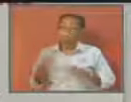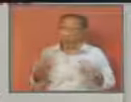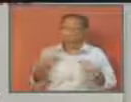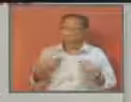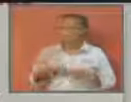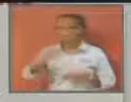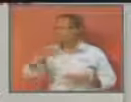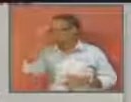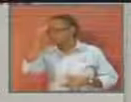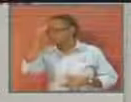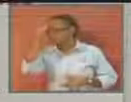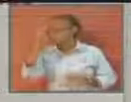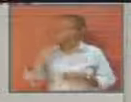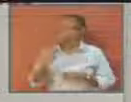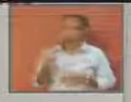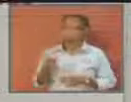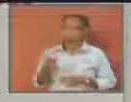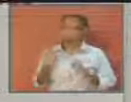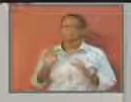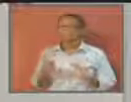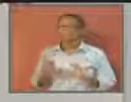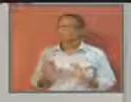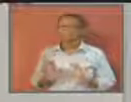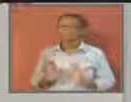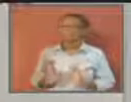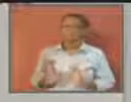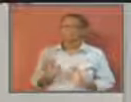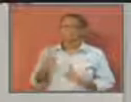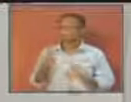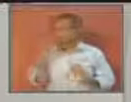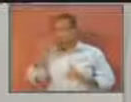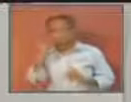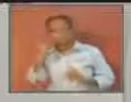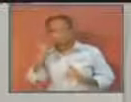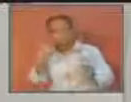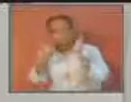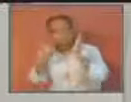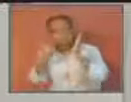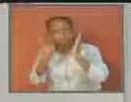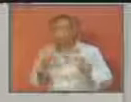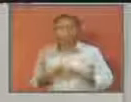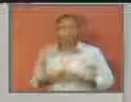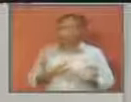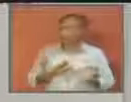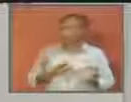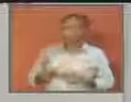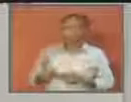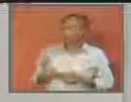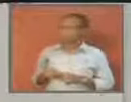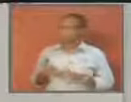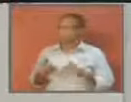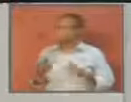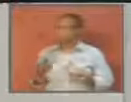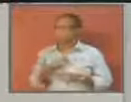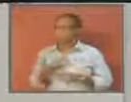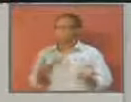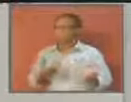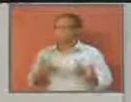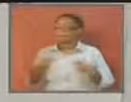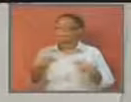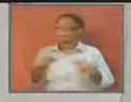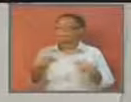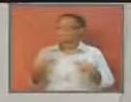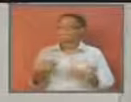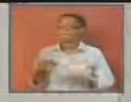control. All right. The local police will be around to help just in case we need some persuasion and so